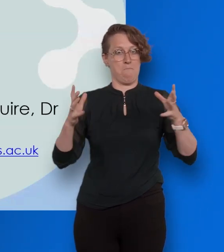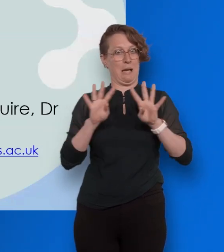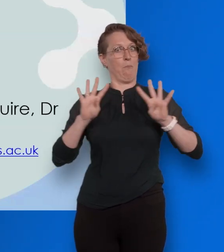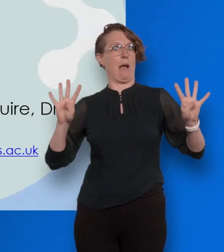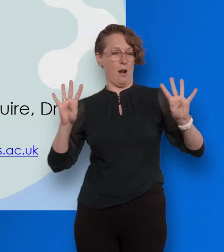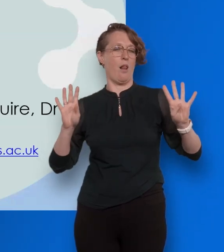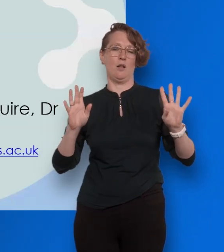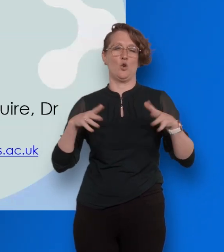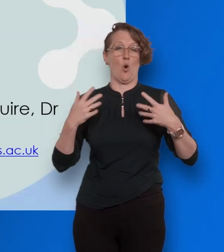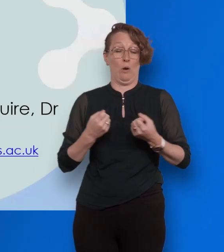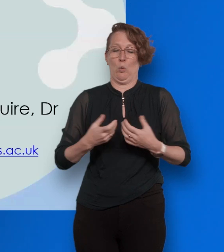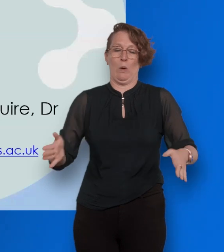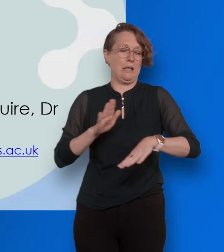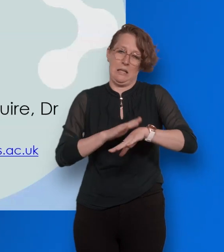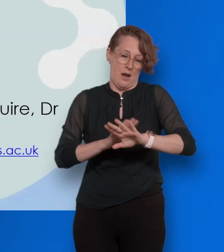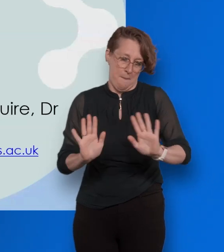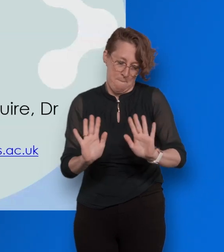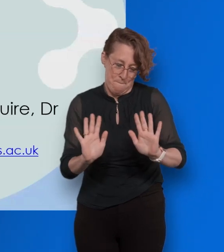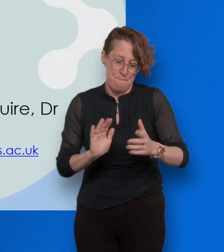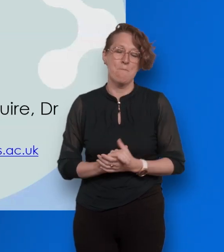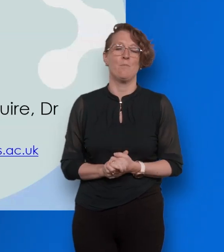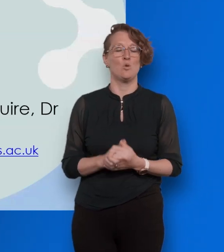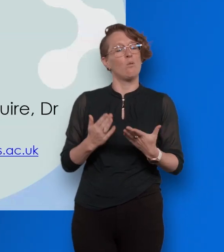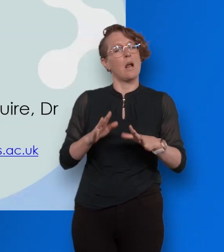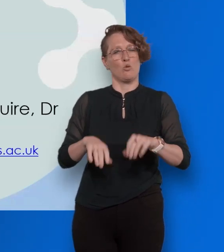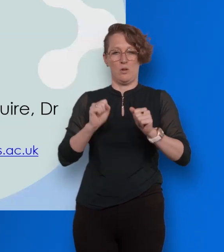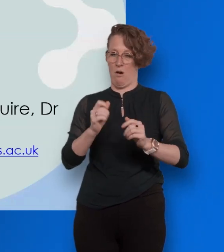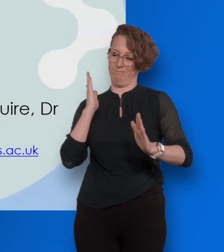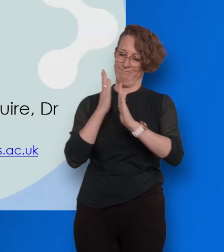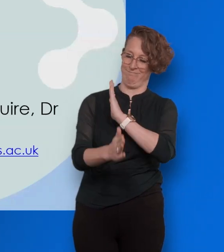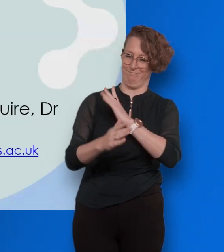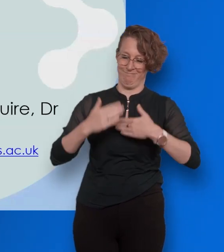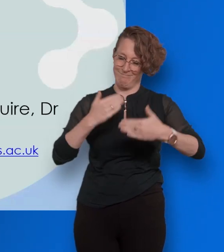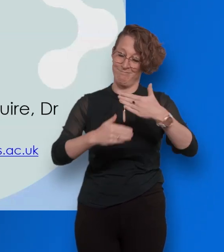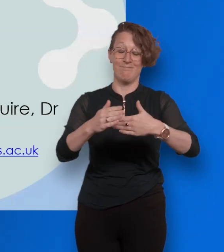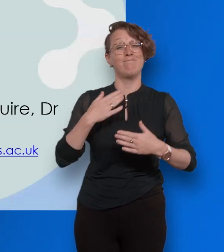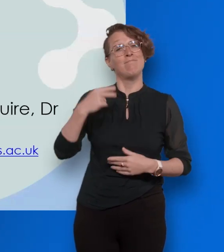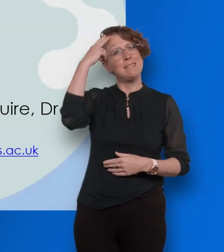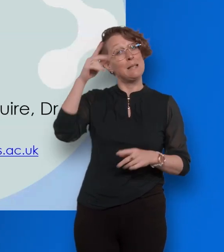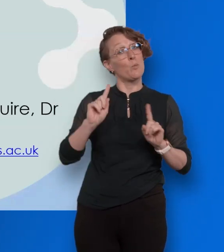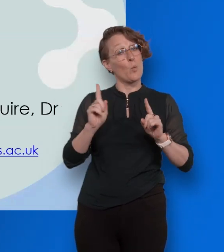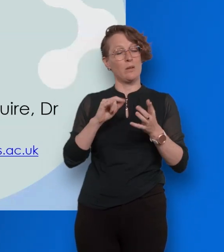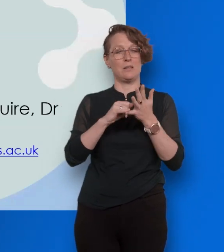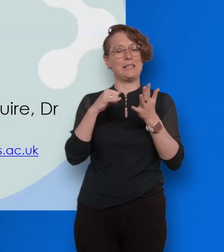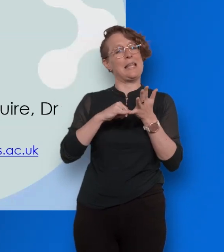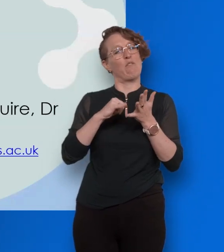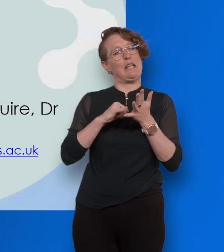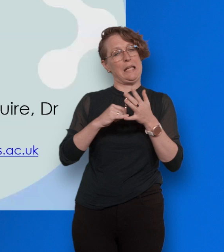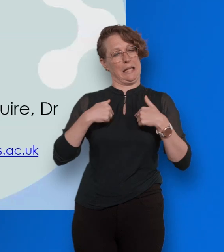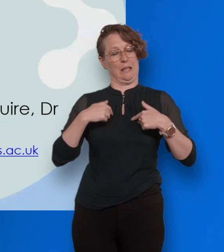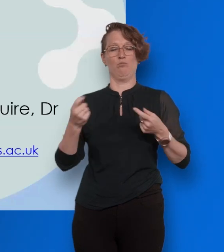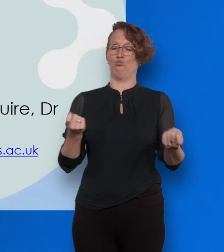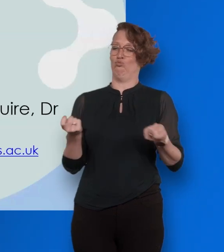want to lose any time. So I'll just make a start straight away. My name is Stefanie. I'll be chairing this